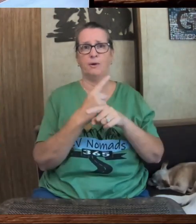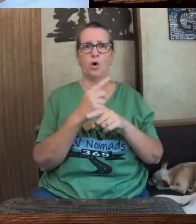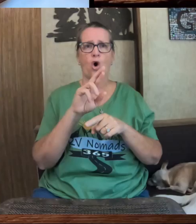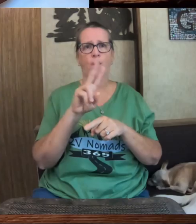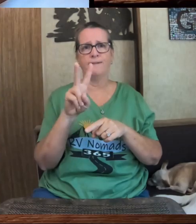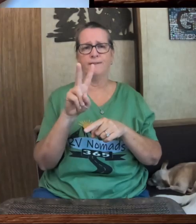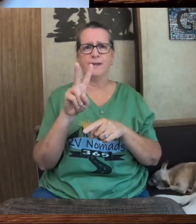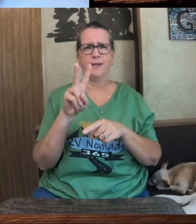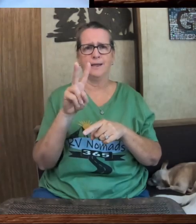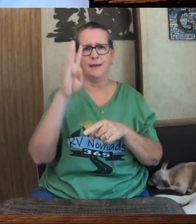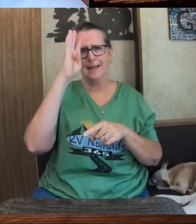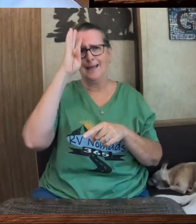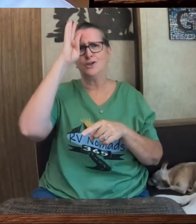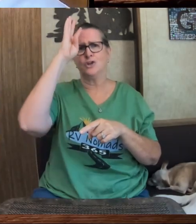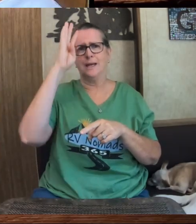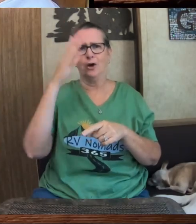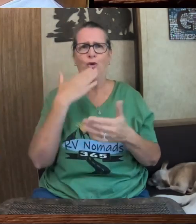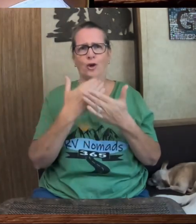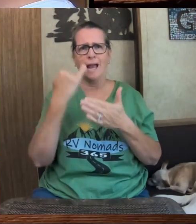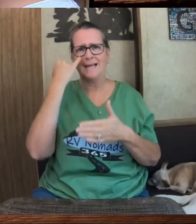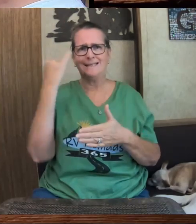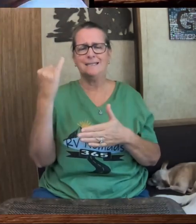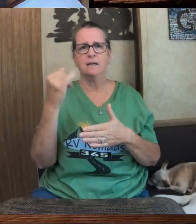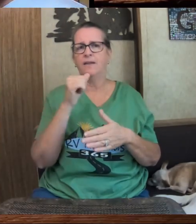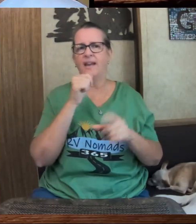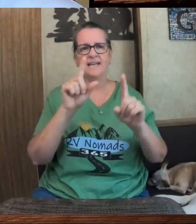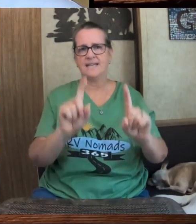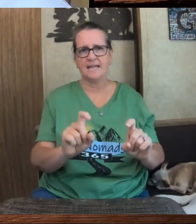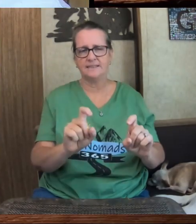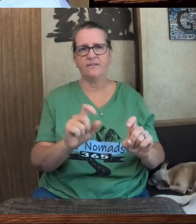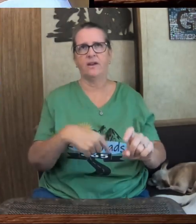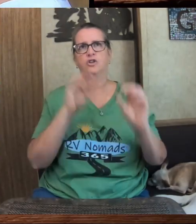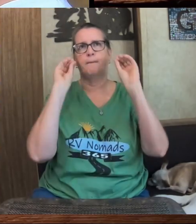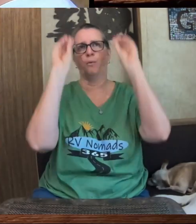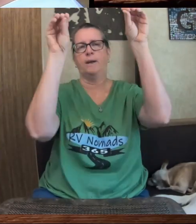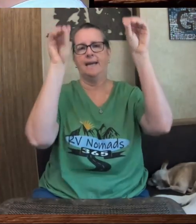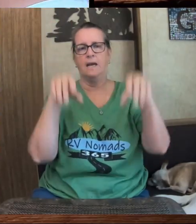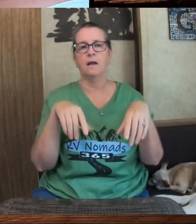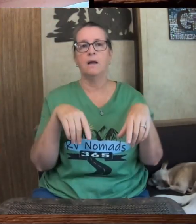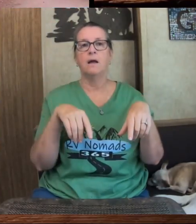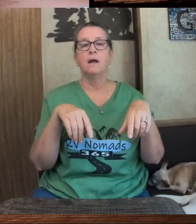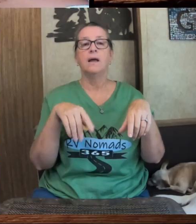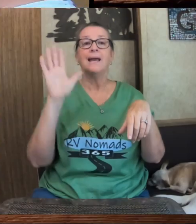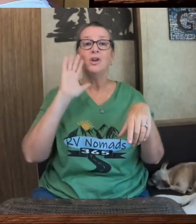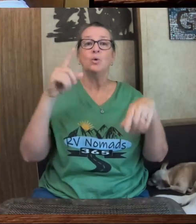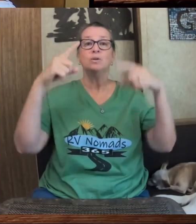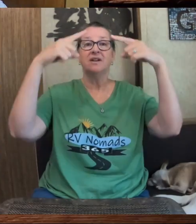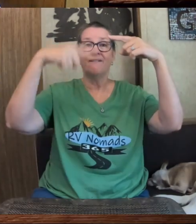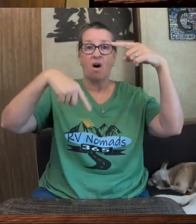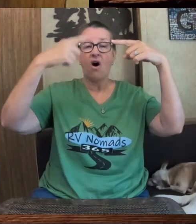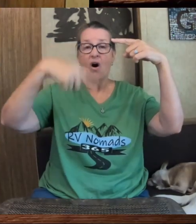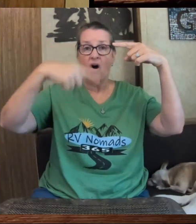typical RV engineer, good engineering idea, where they didn't test it. They just put it in. The rod used to fall, so